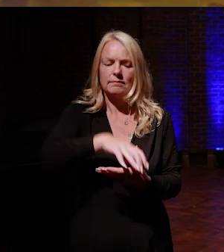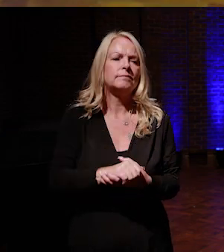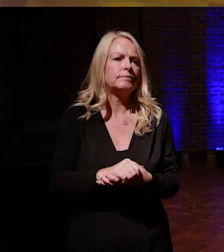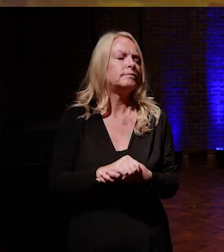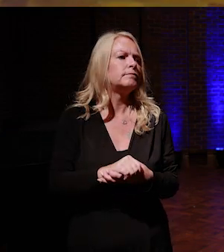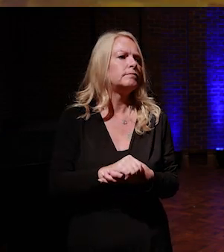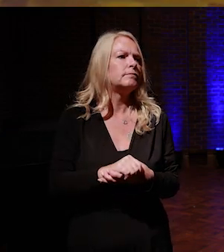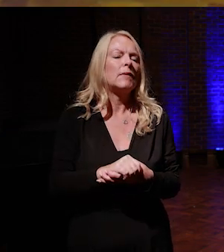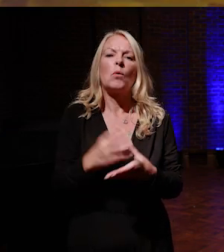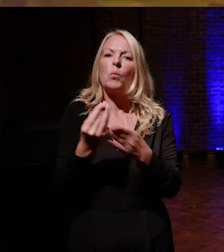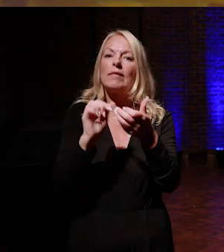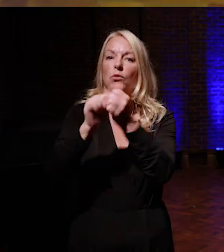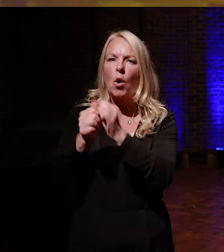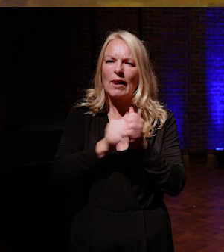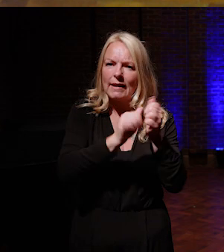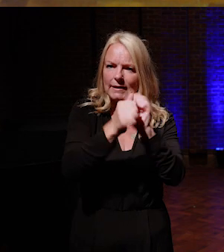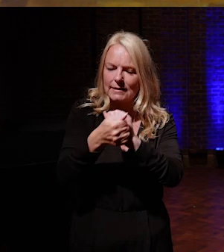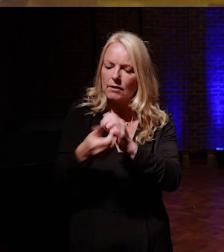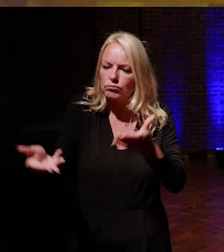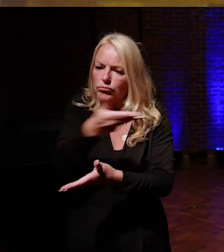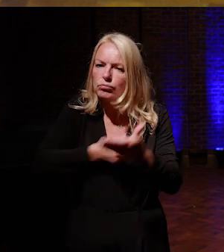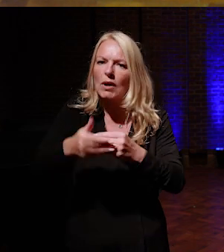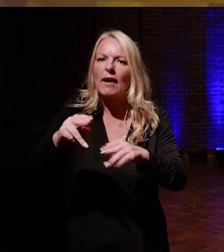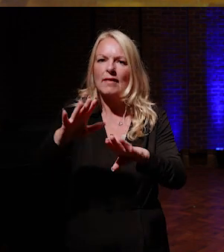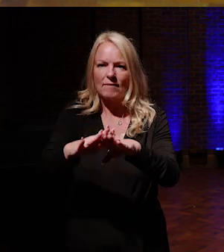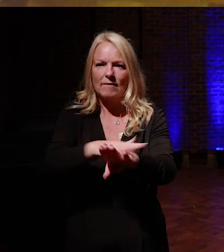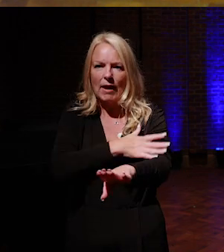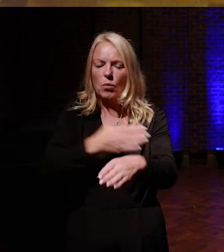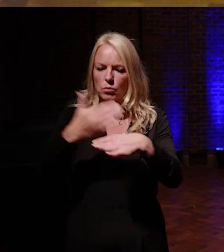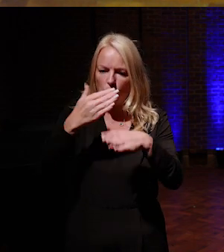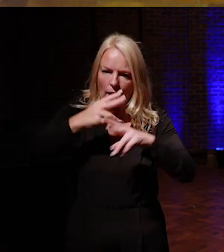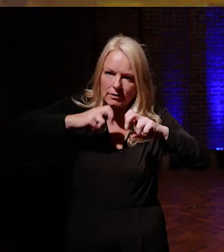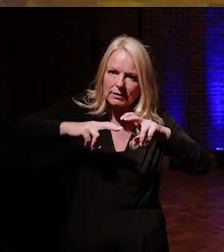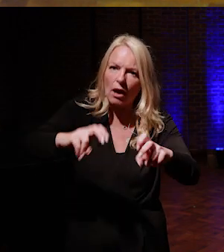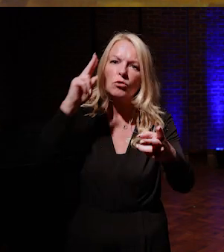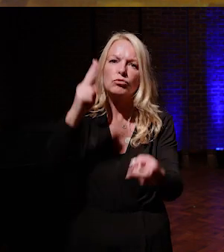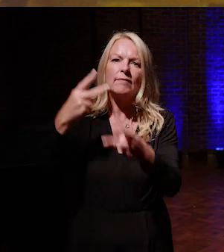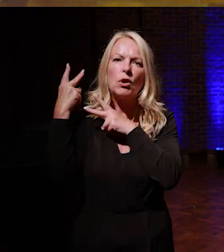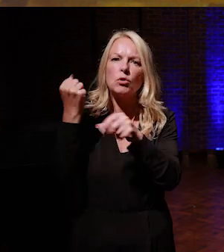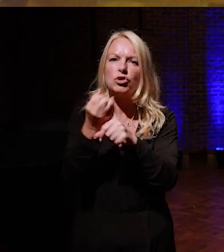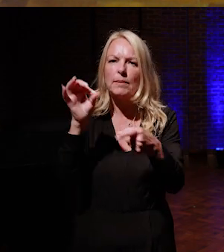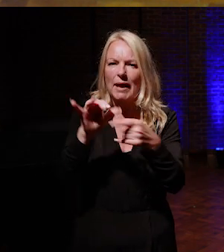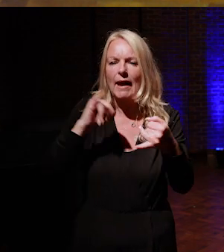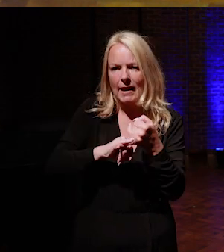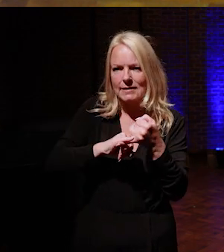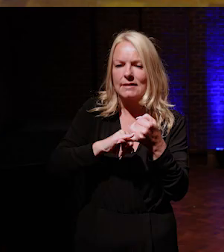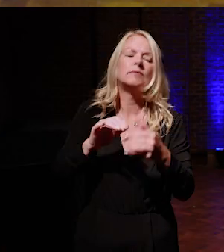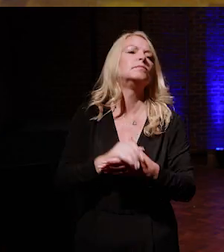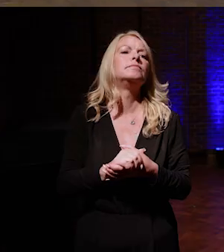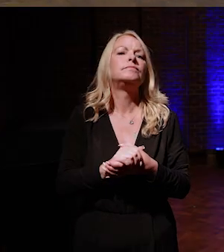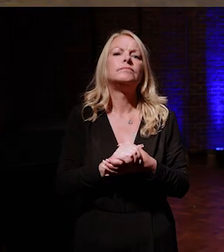he got together with his colleagues who actually did the field work for this. They reviewed the GPS tracks from that day.